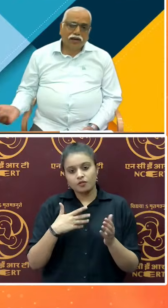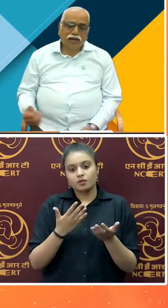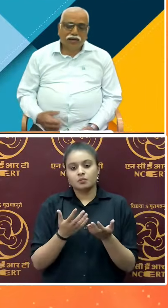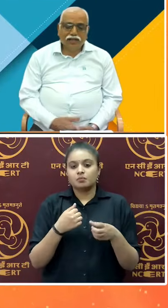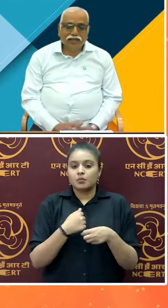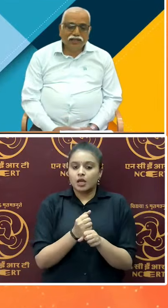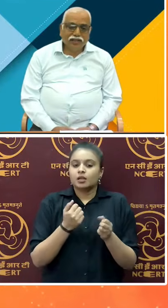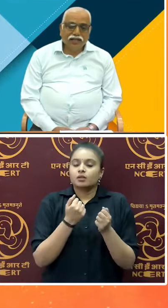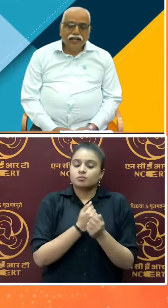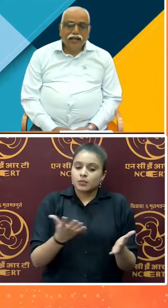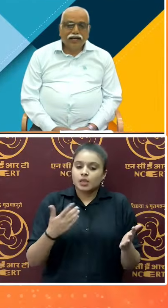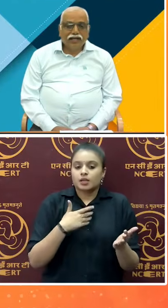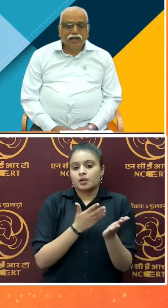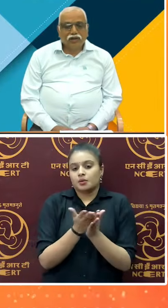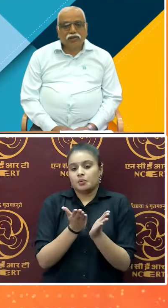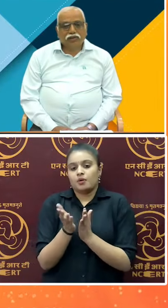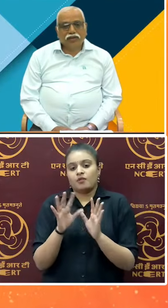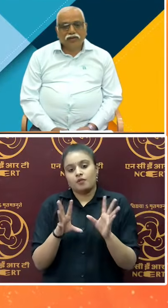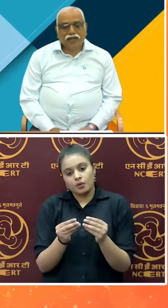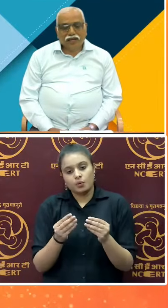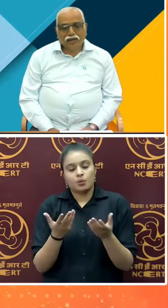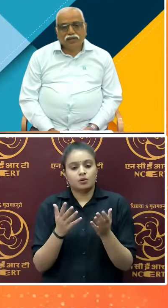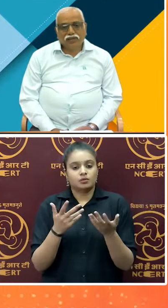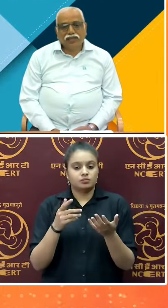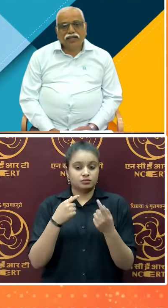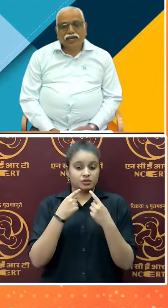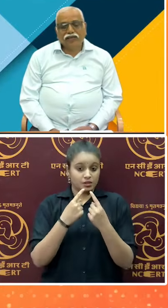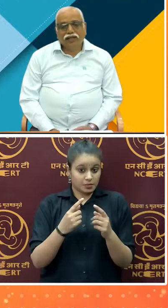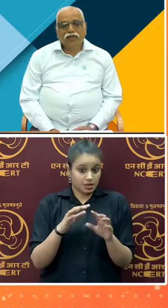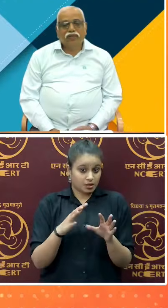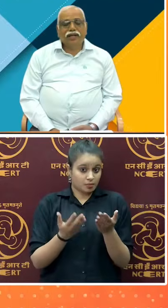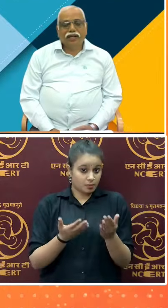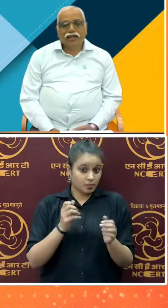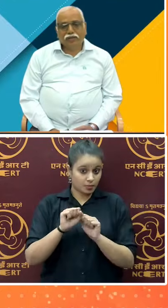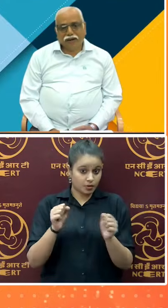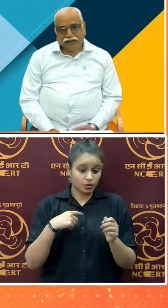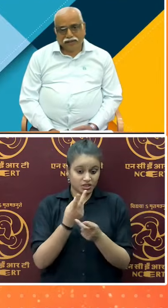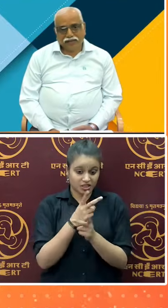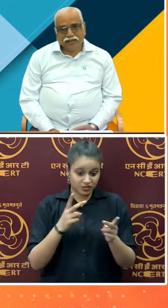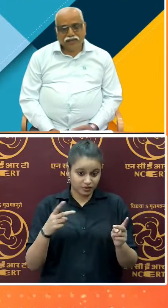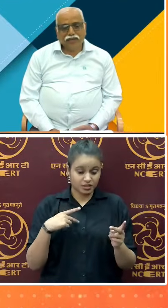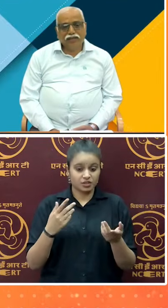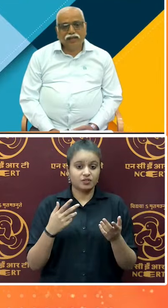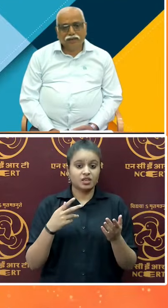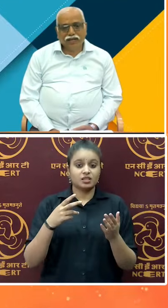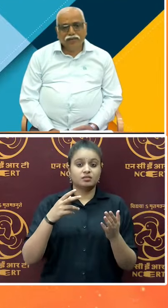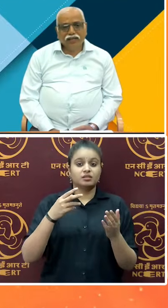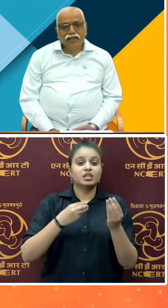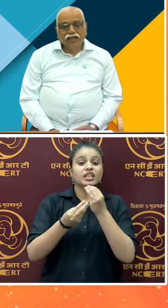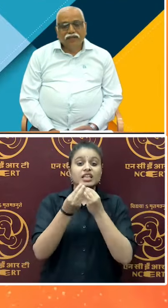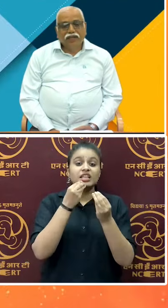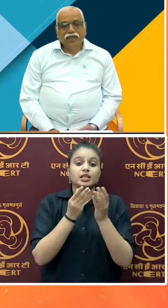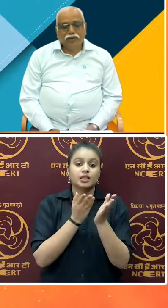insomnia conditions. And it also, we can also see they have the different eating patterns. So that means sometimes they don't have